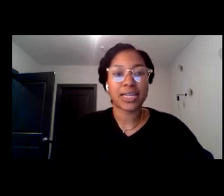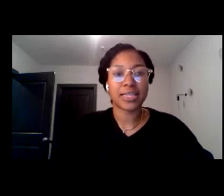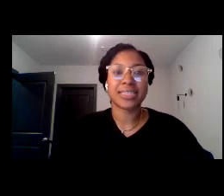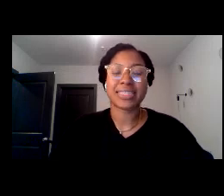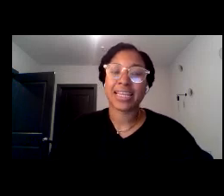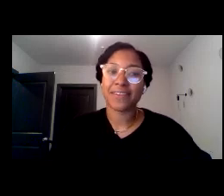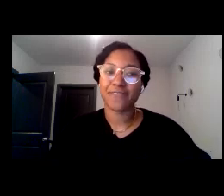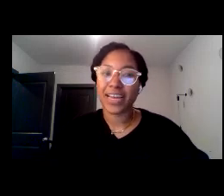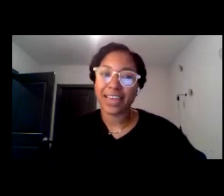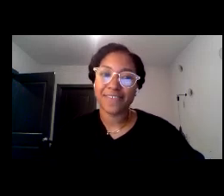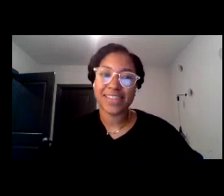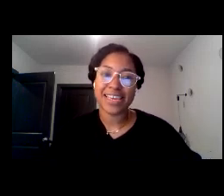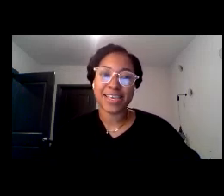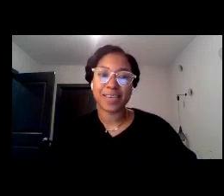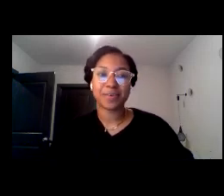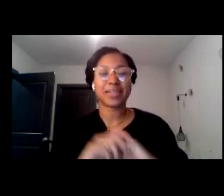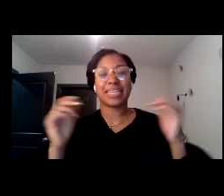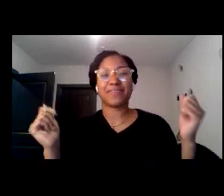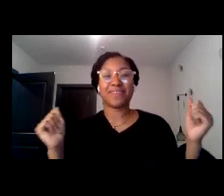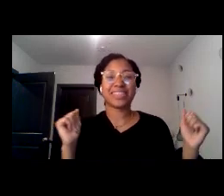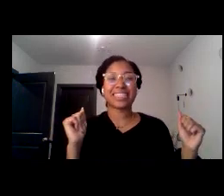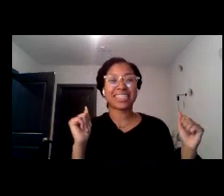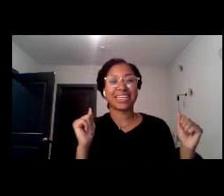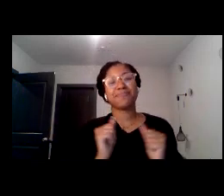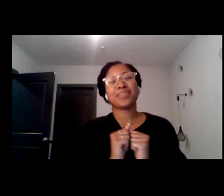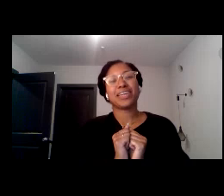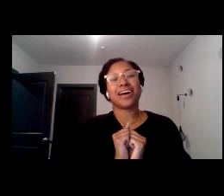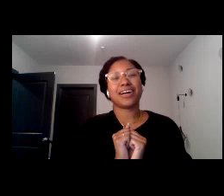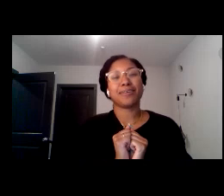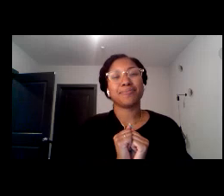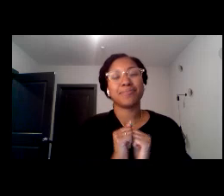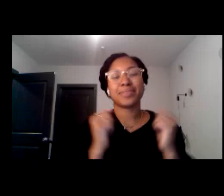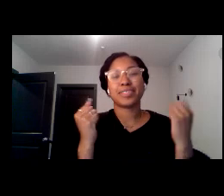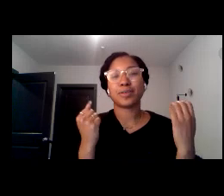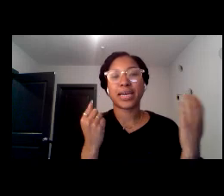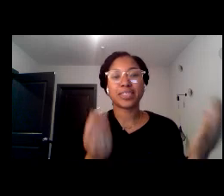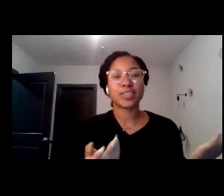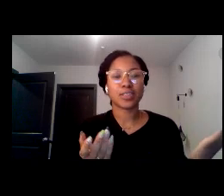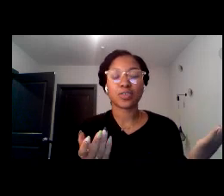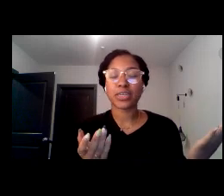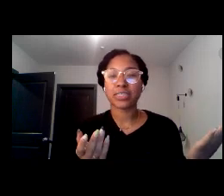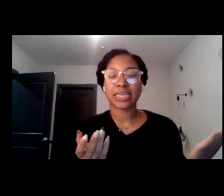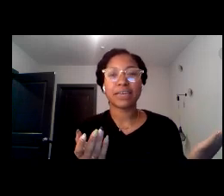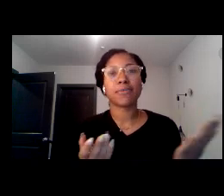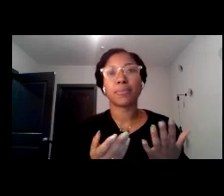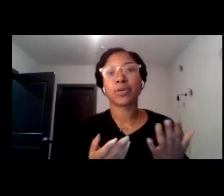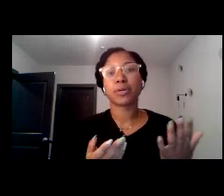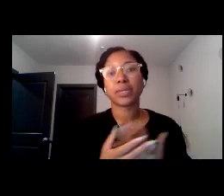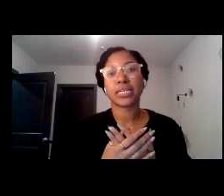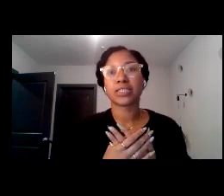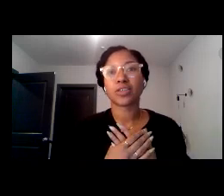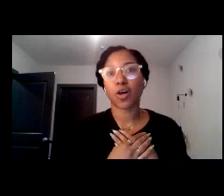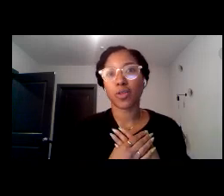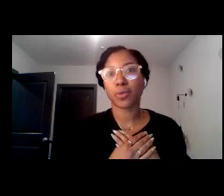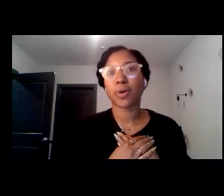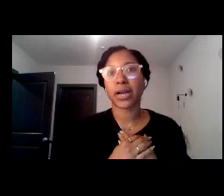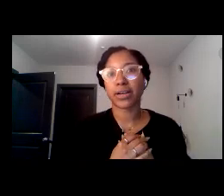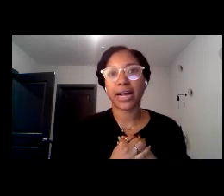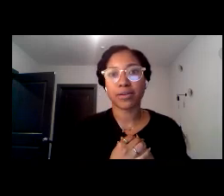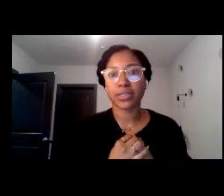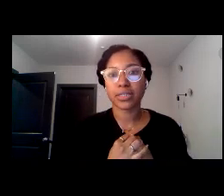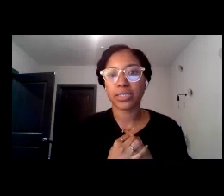to slide five, or not slide five, this next slide. So as you can see on the screen, if a member completes all